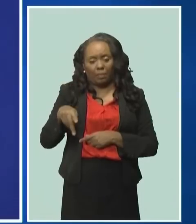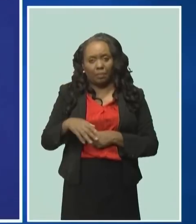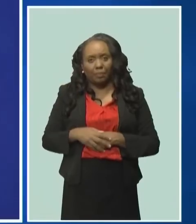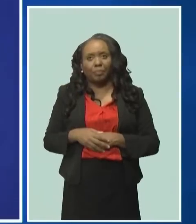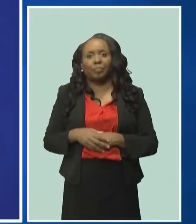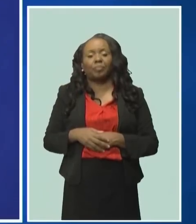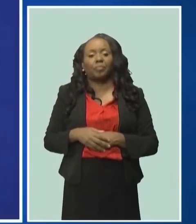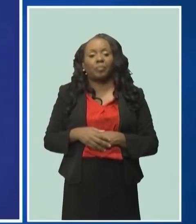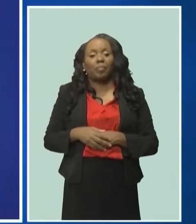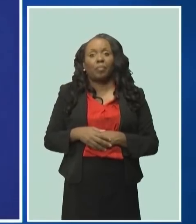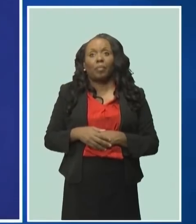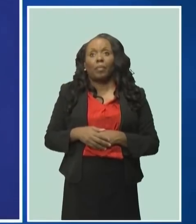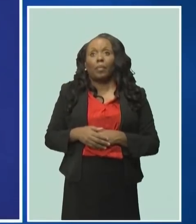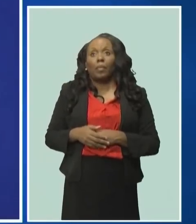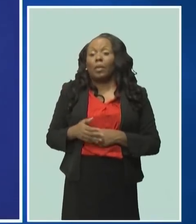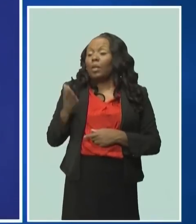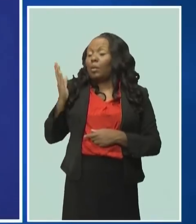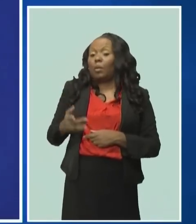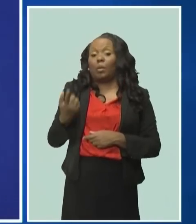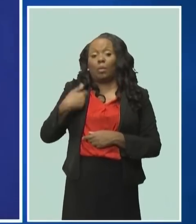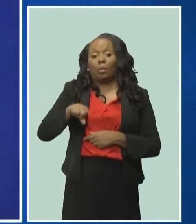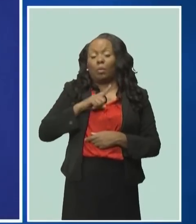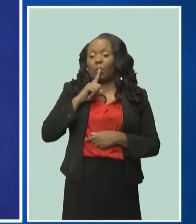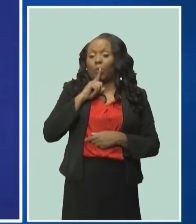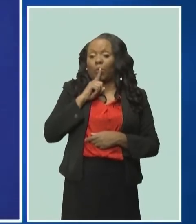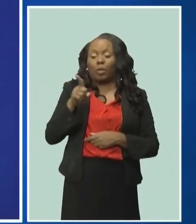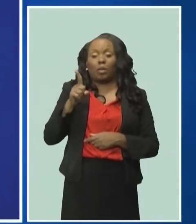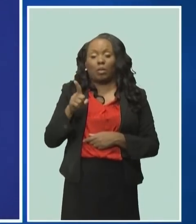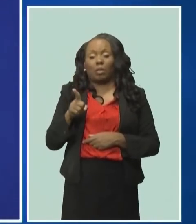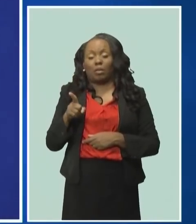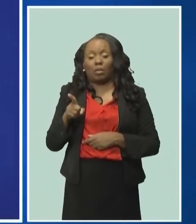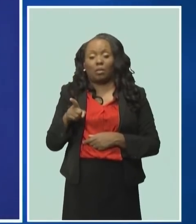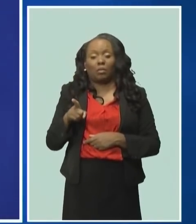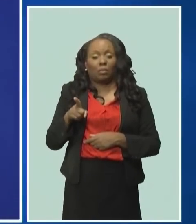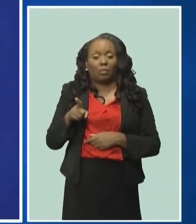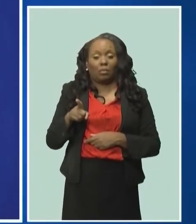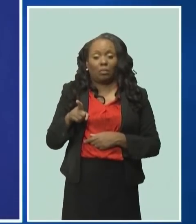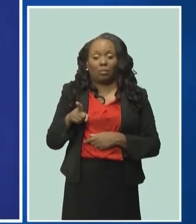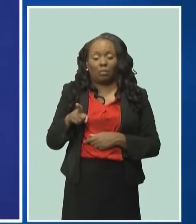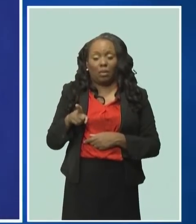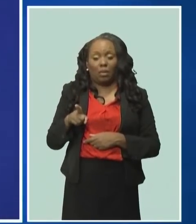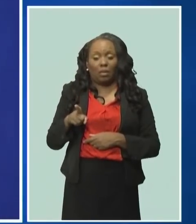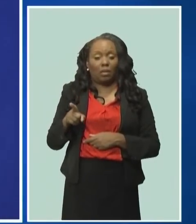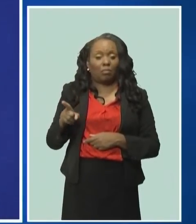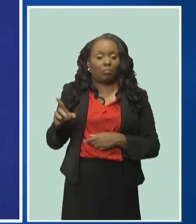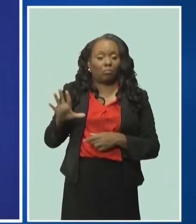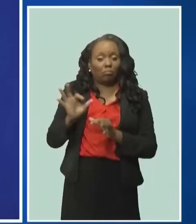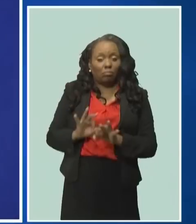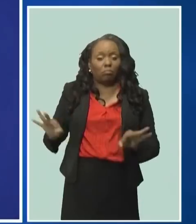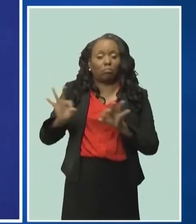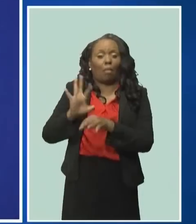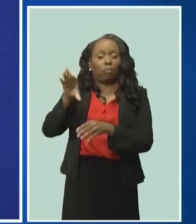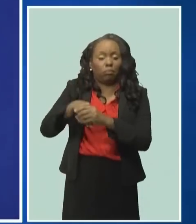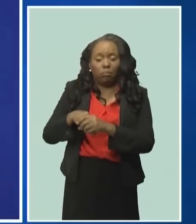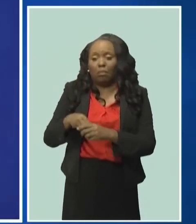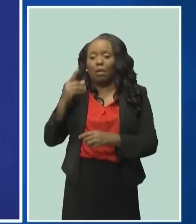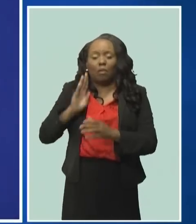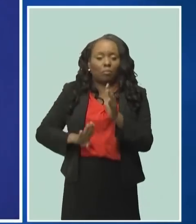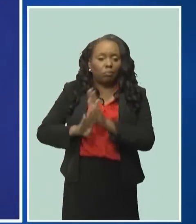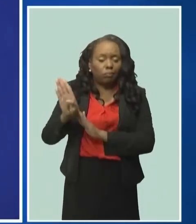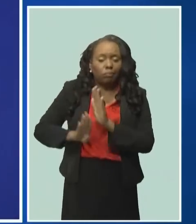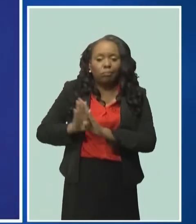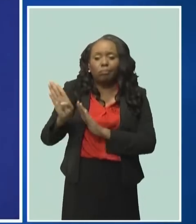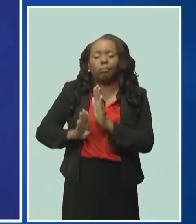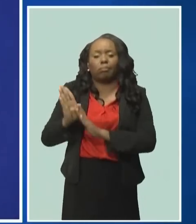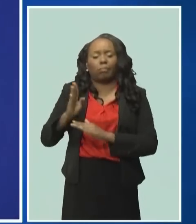been pivotal in shaping the future of Barbados in terms of our youth development and building young leaders in